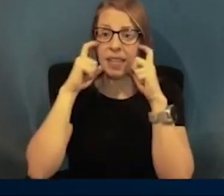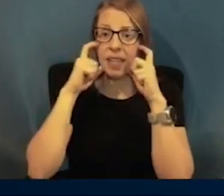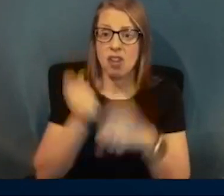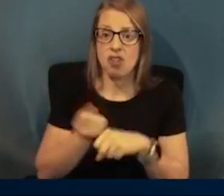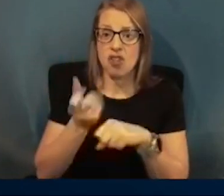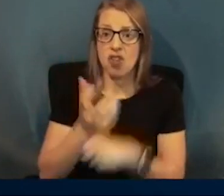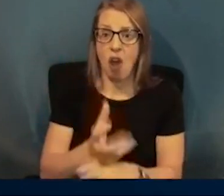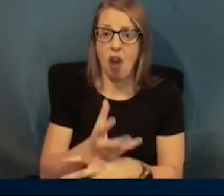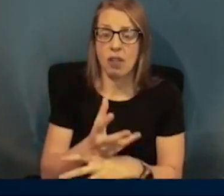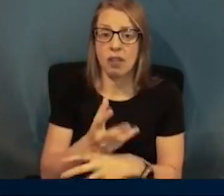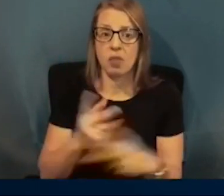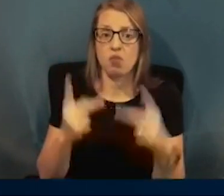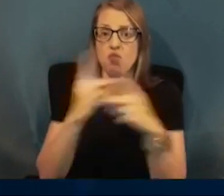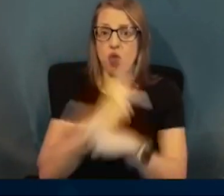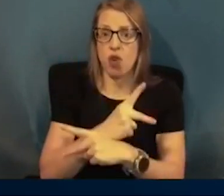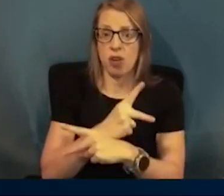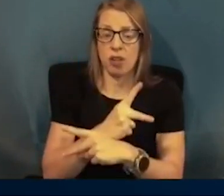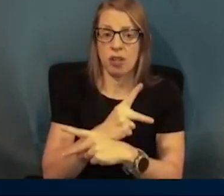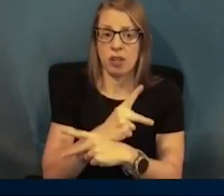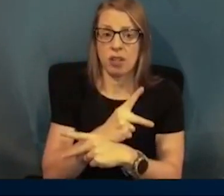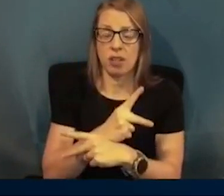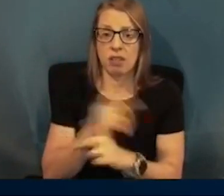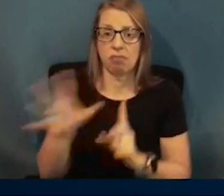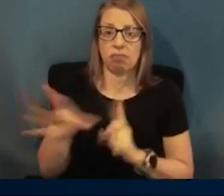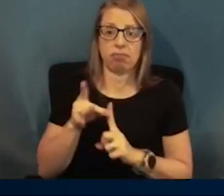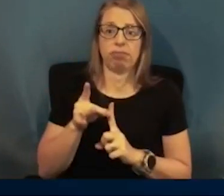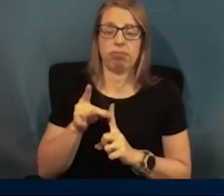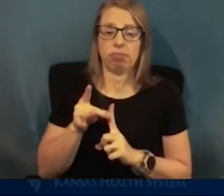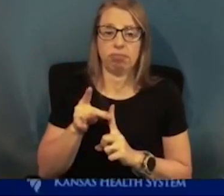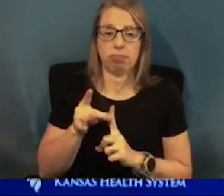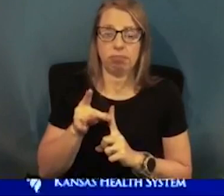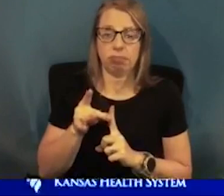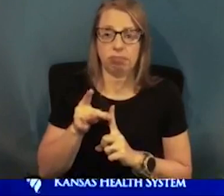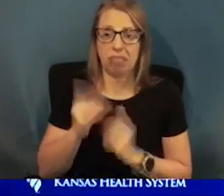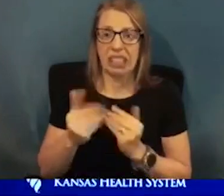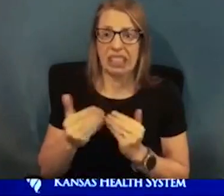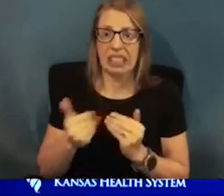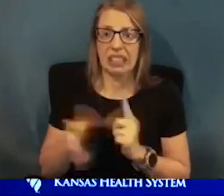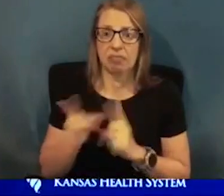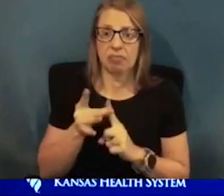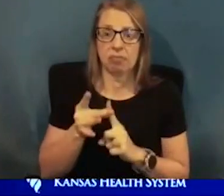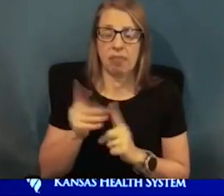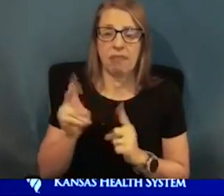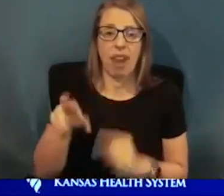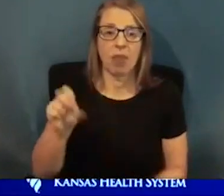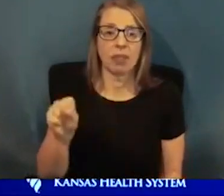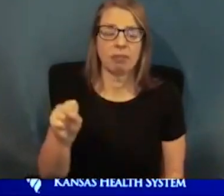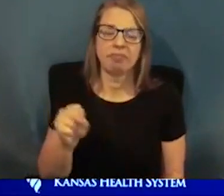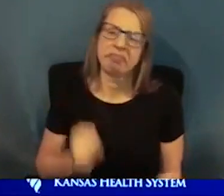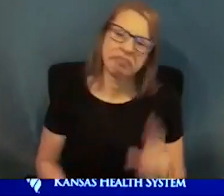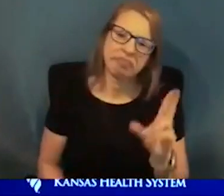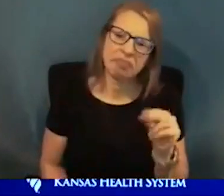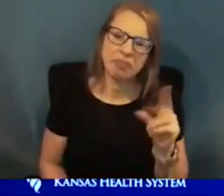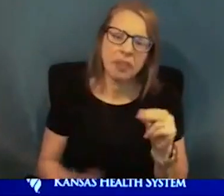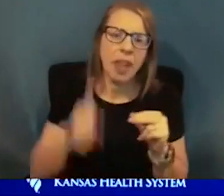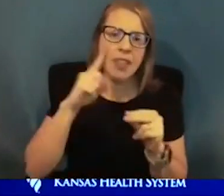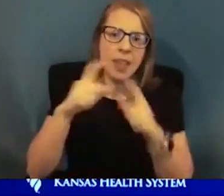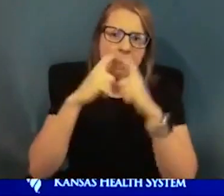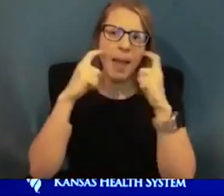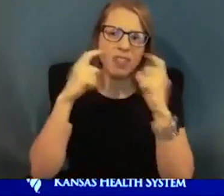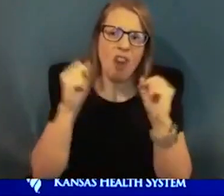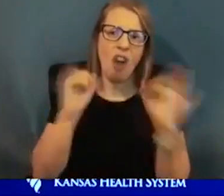I think that masking isn't making us more susceptible to viruses. I think that unmasking just